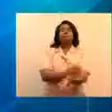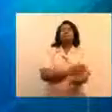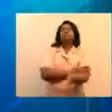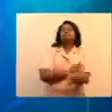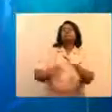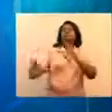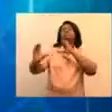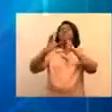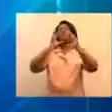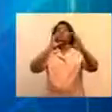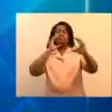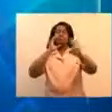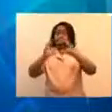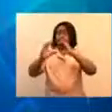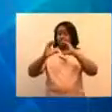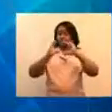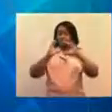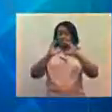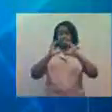parties.